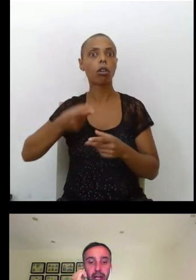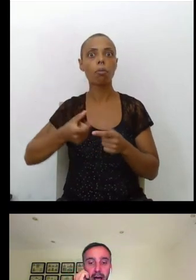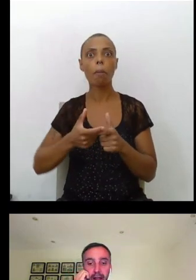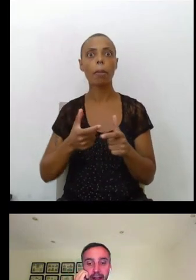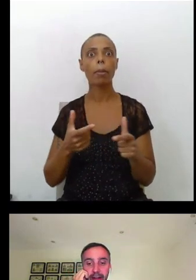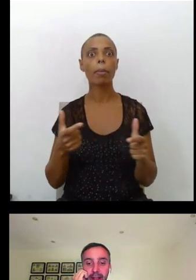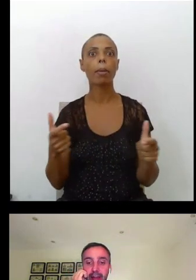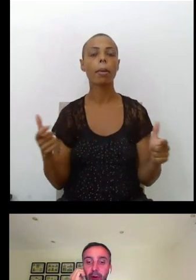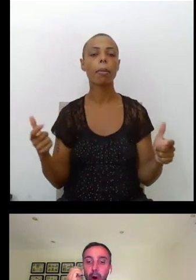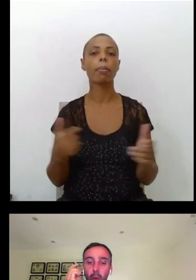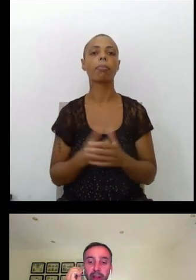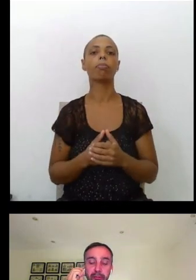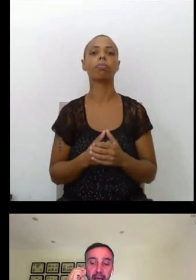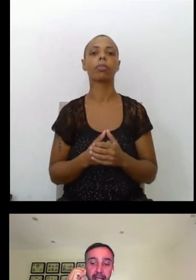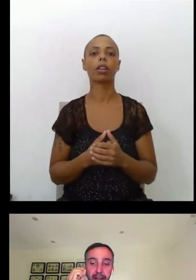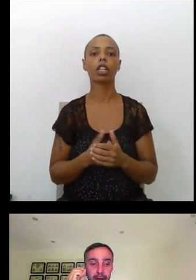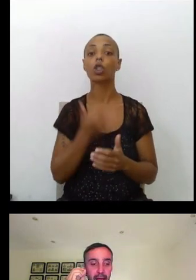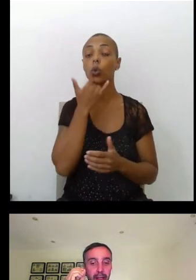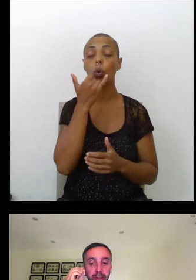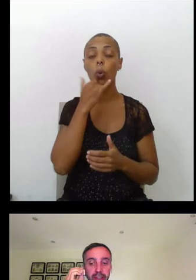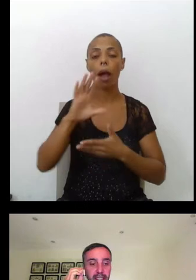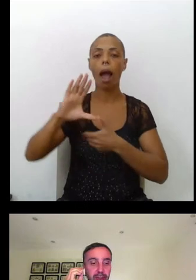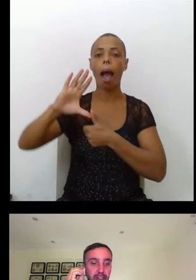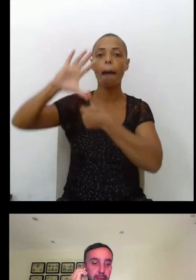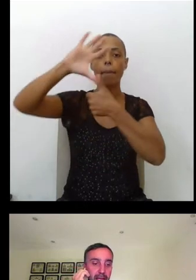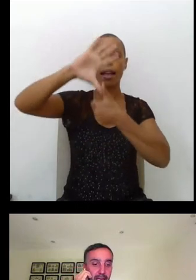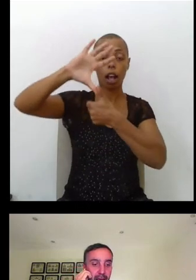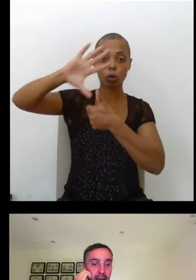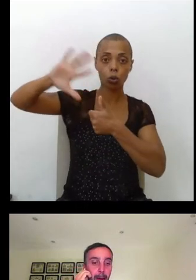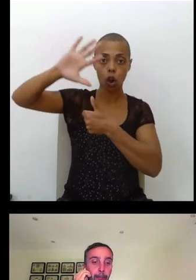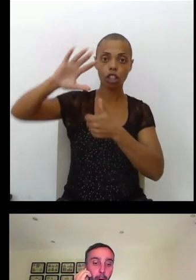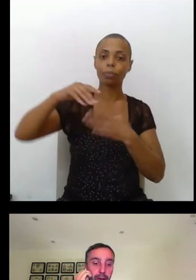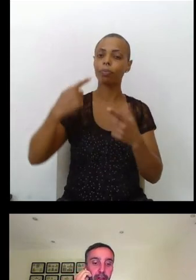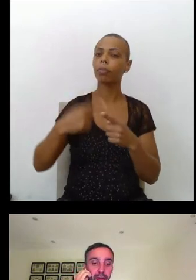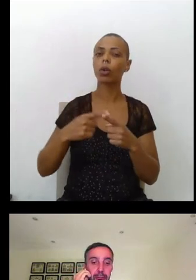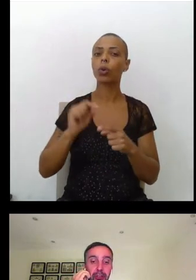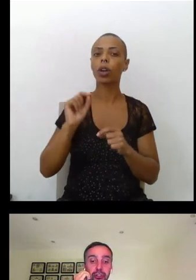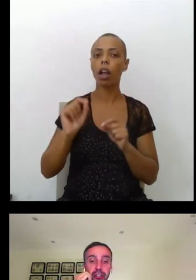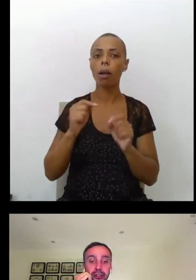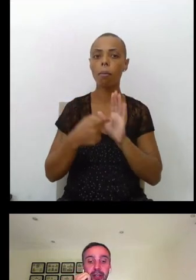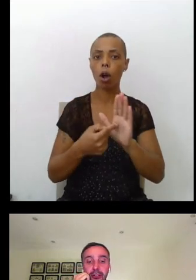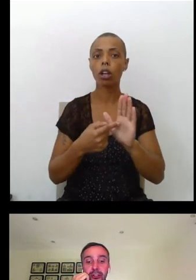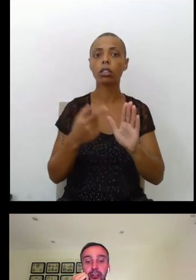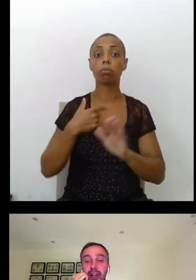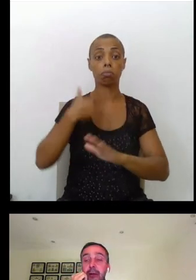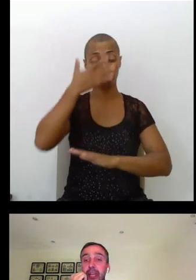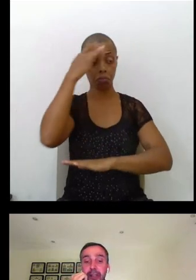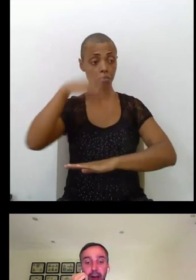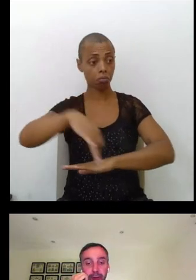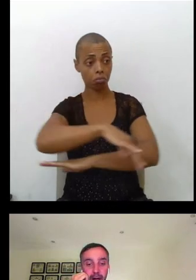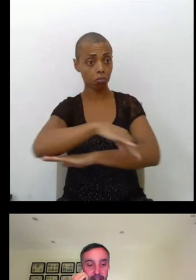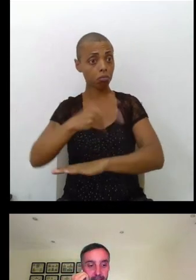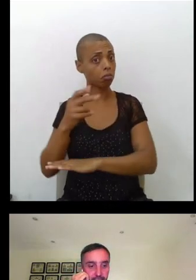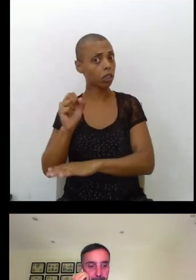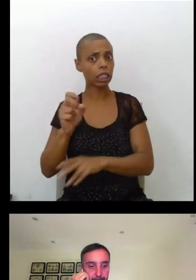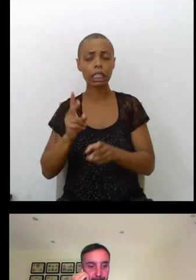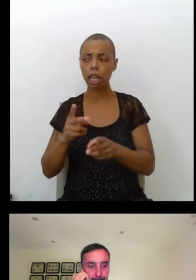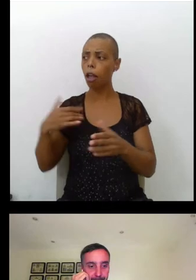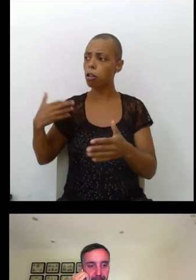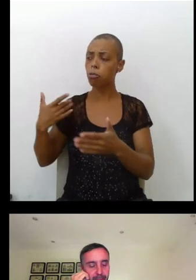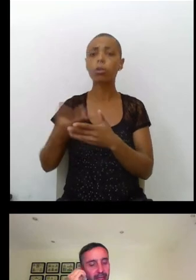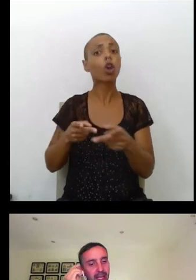homosexual Architects have always made and continue to make important contributions to the development of